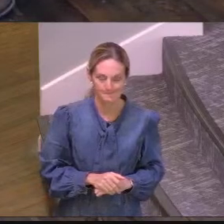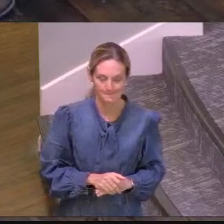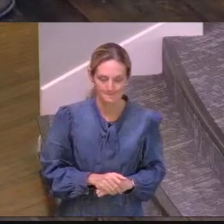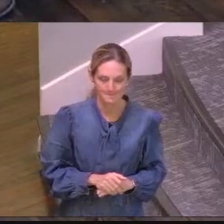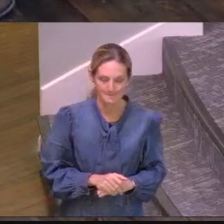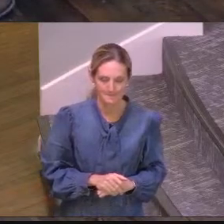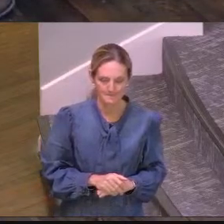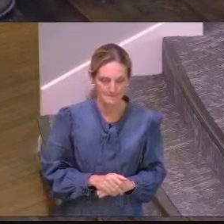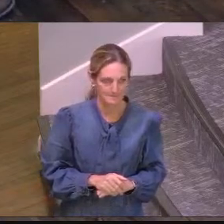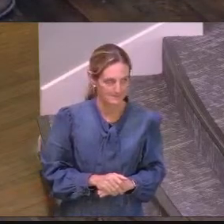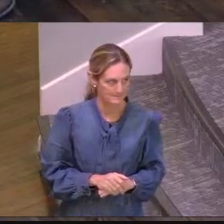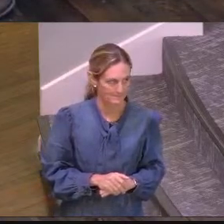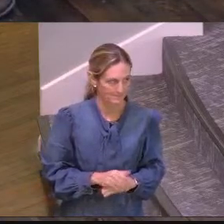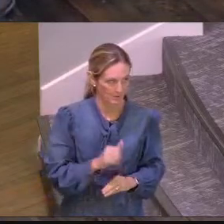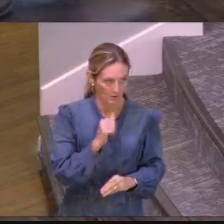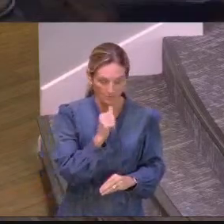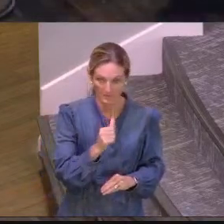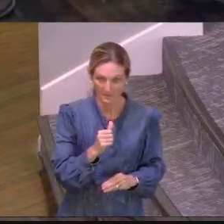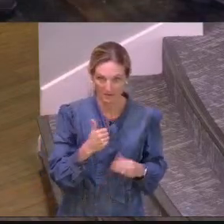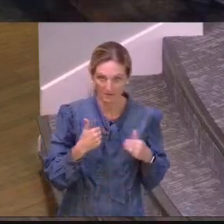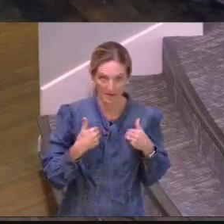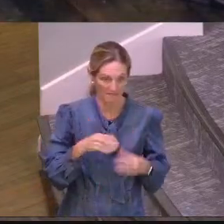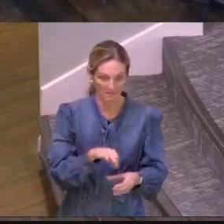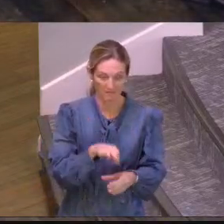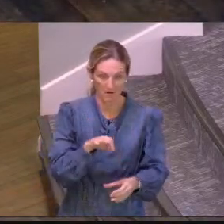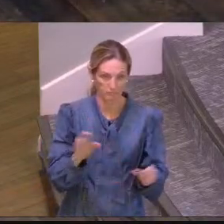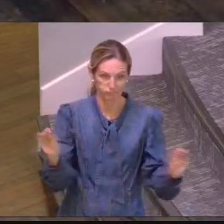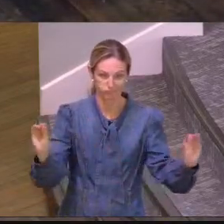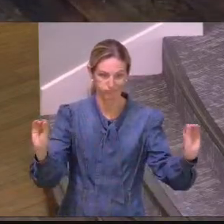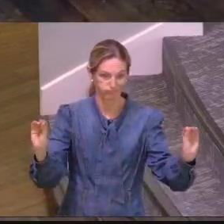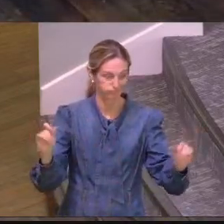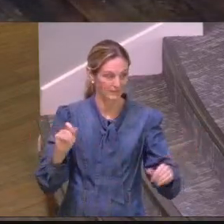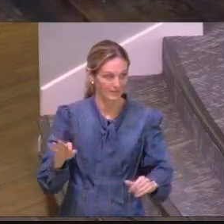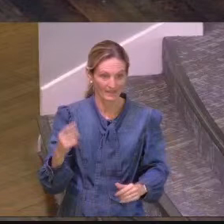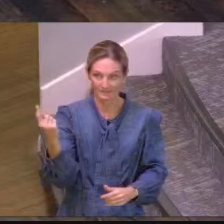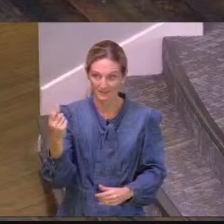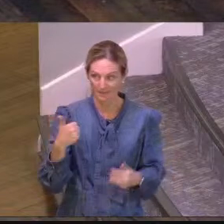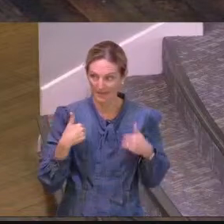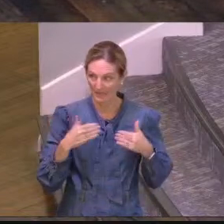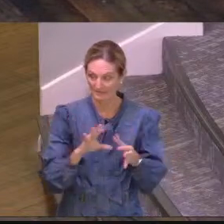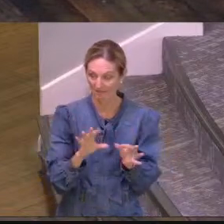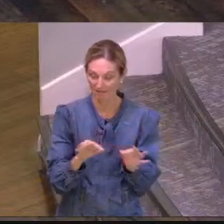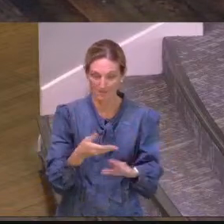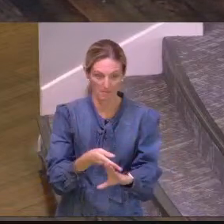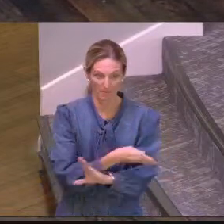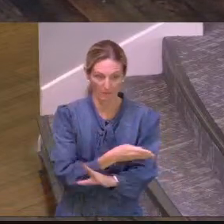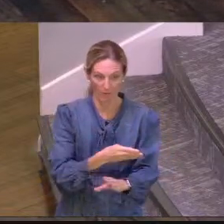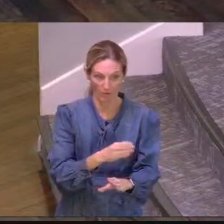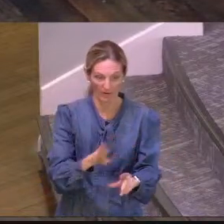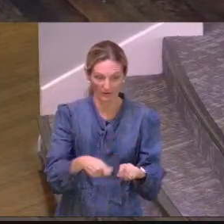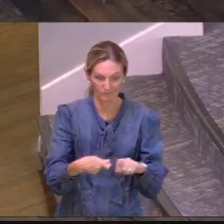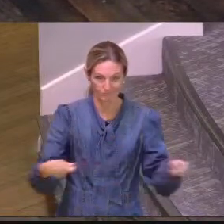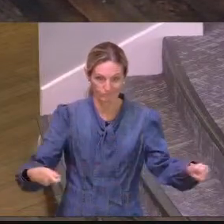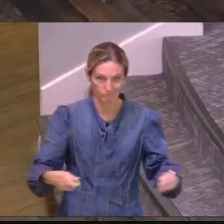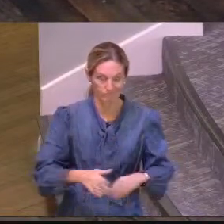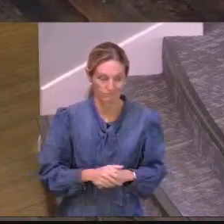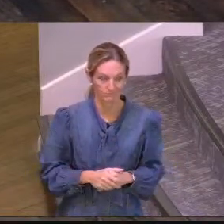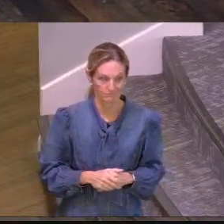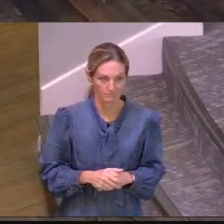We don't have anything to vote on, so unless anyone has any comments before we wrap up, I'll go ahead